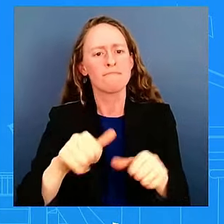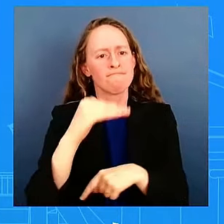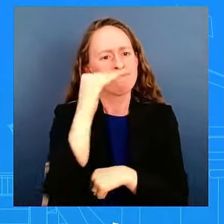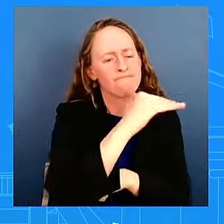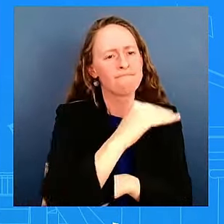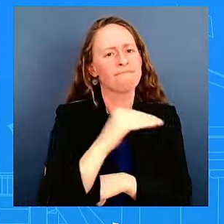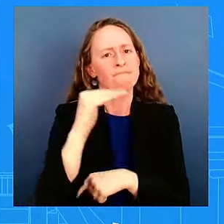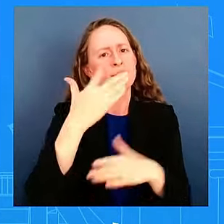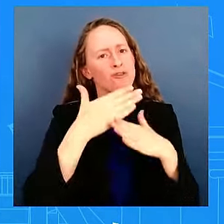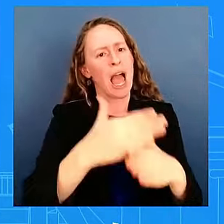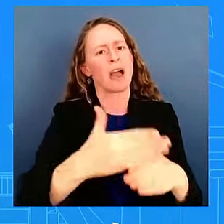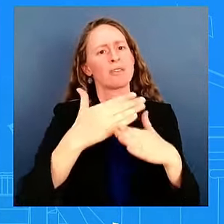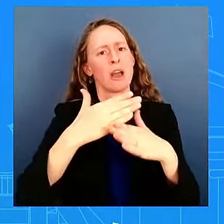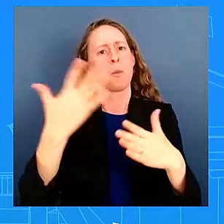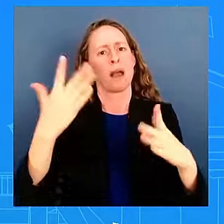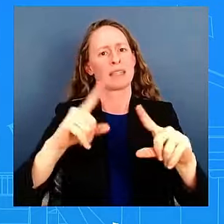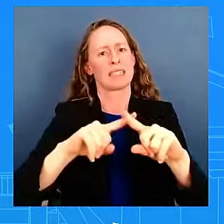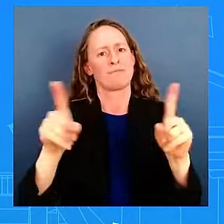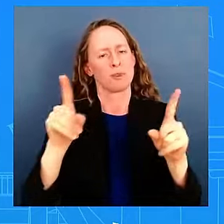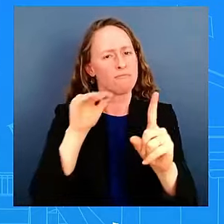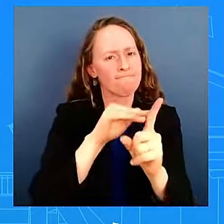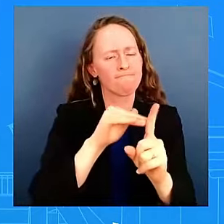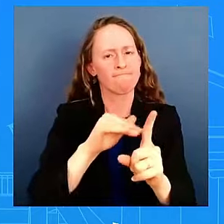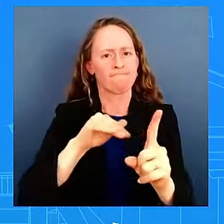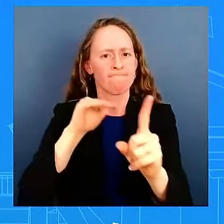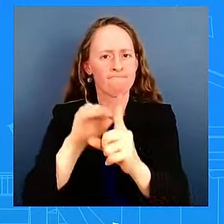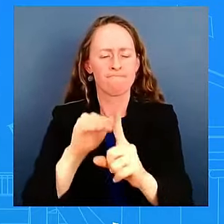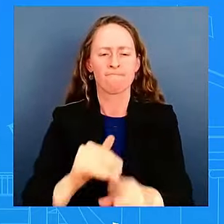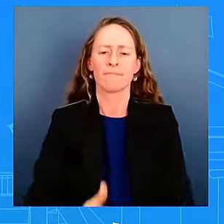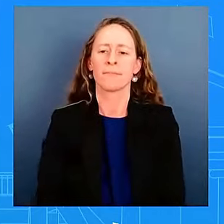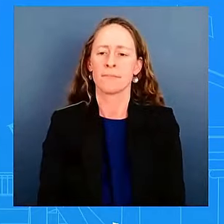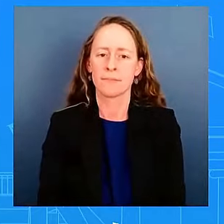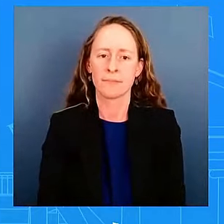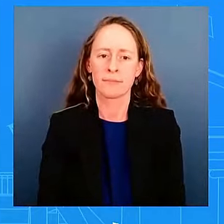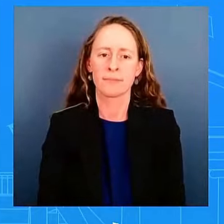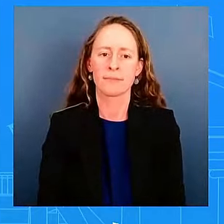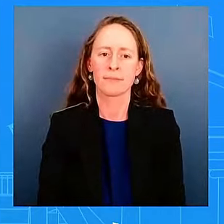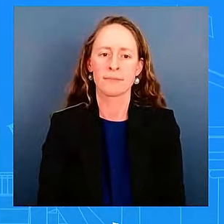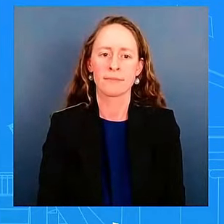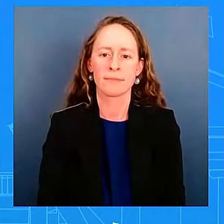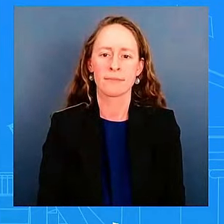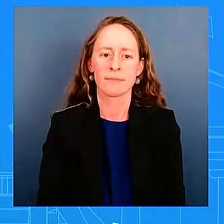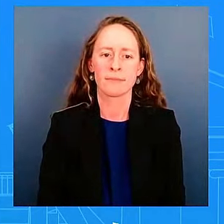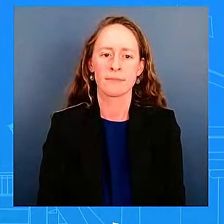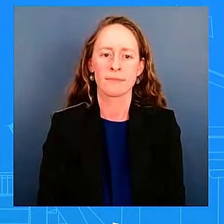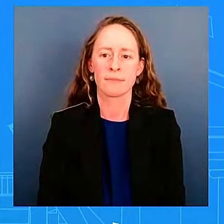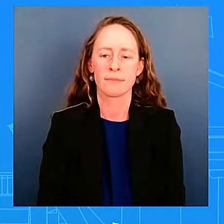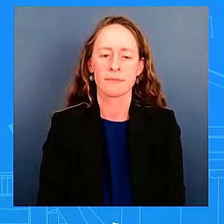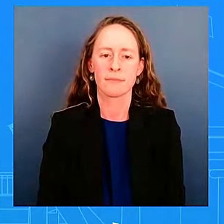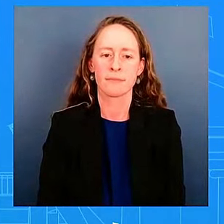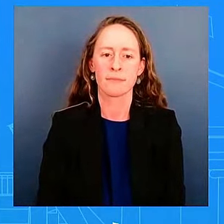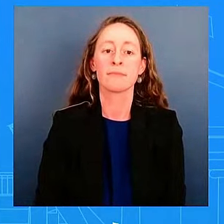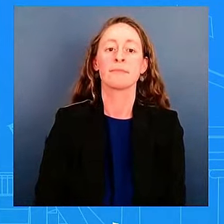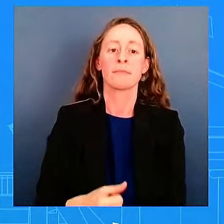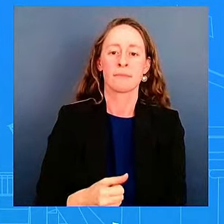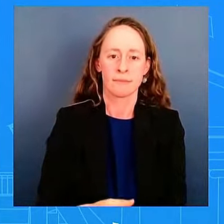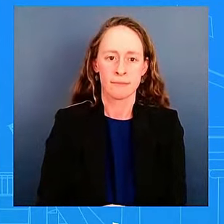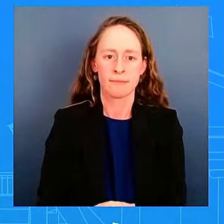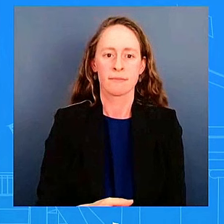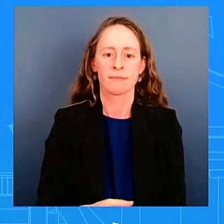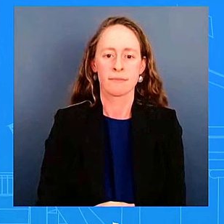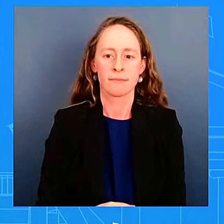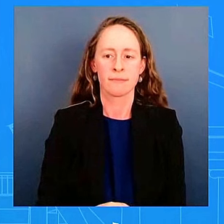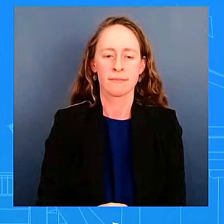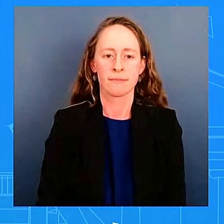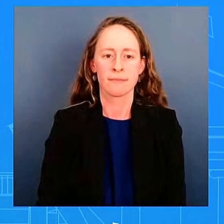the president view Trump's agenda as a threat to democracy? Look, what I will say is right now we're not going to politicize what happened on